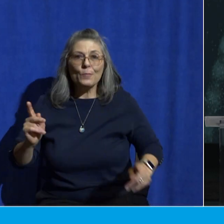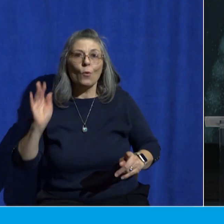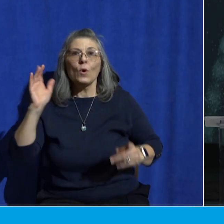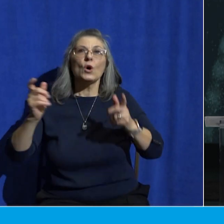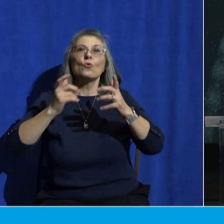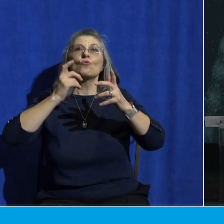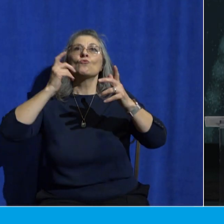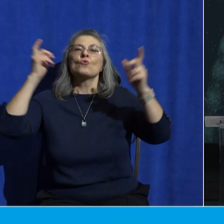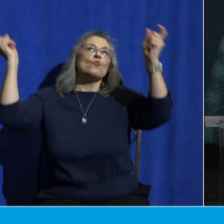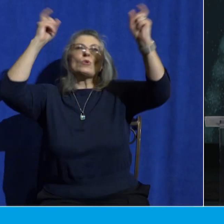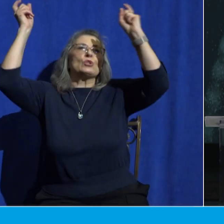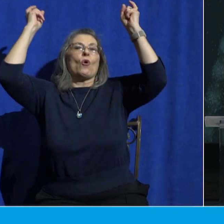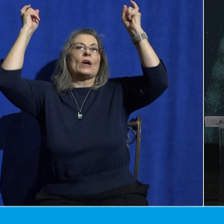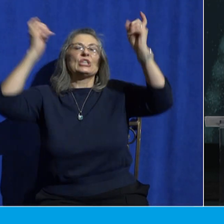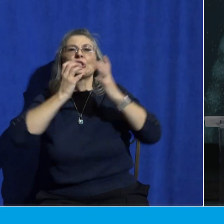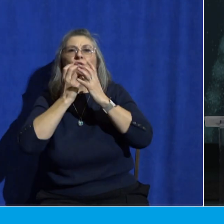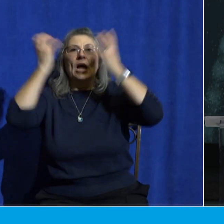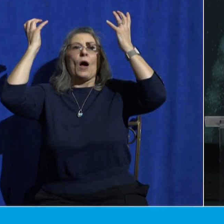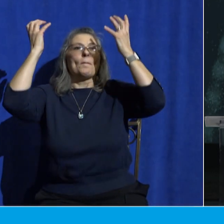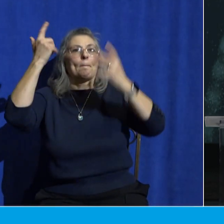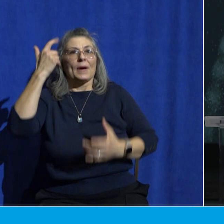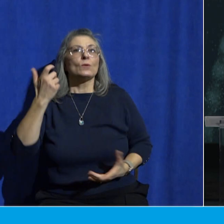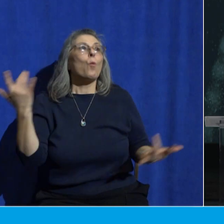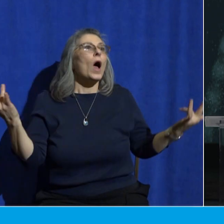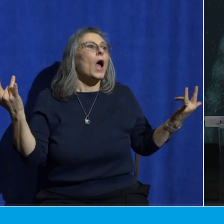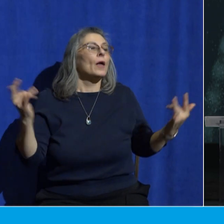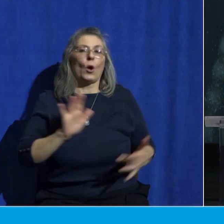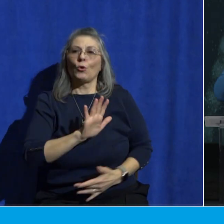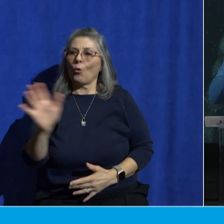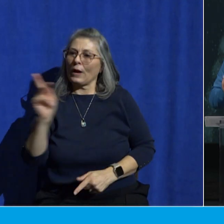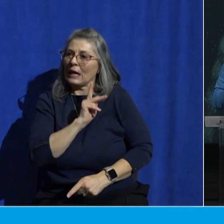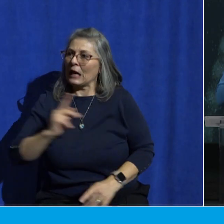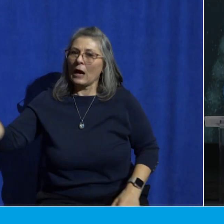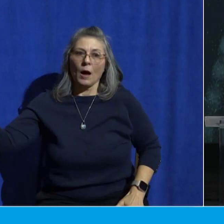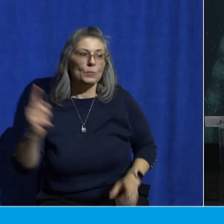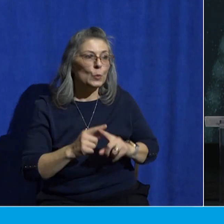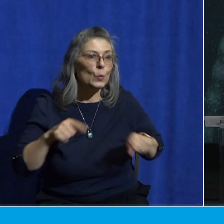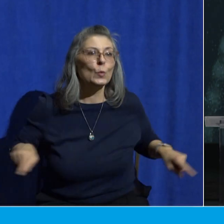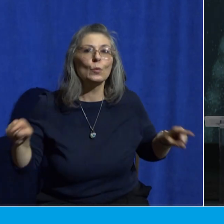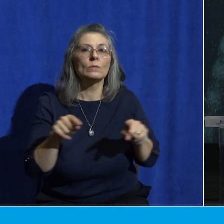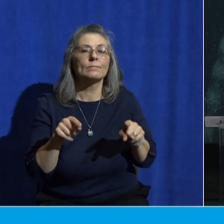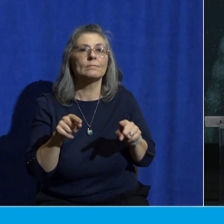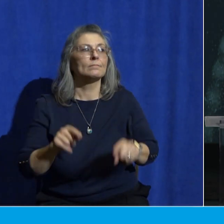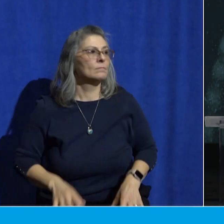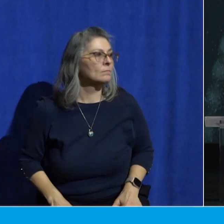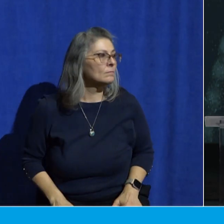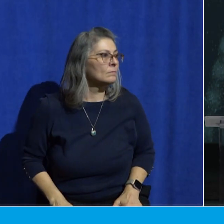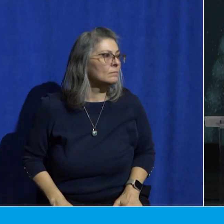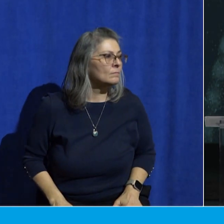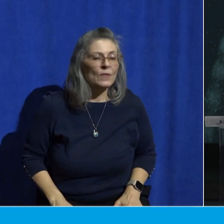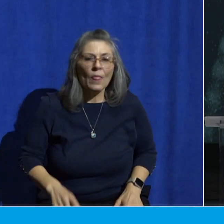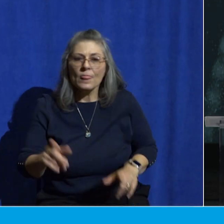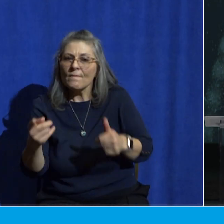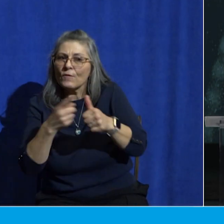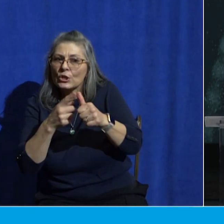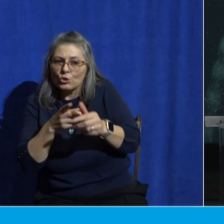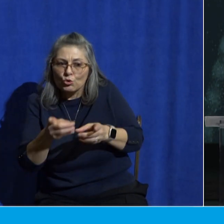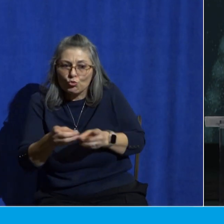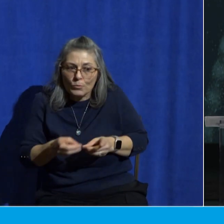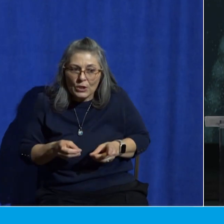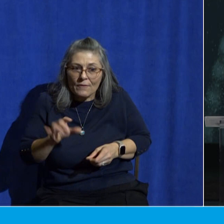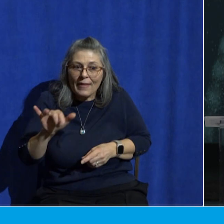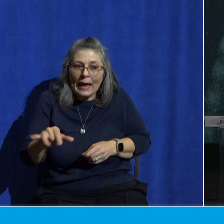your king is coming to you. And what is the first description of this king? He